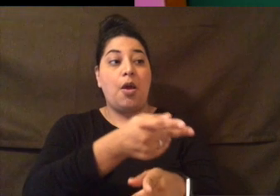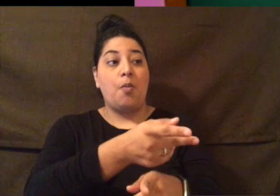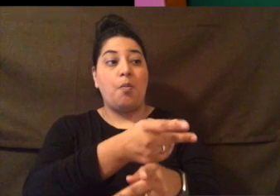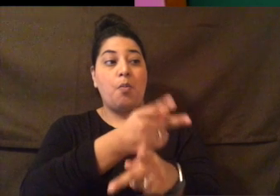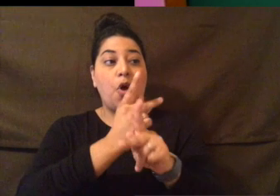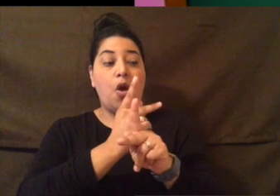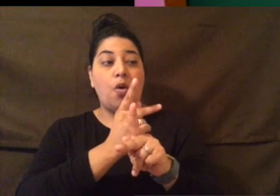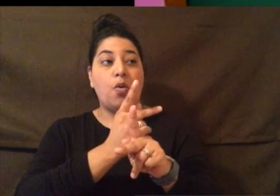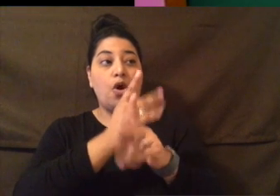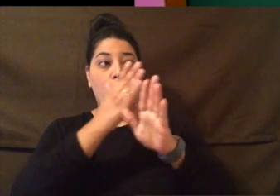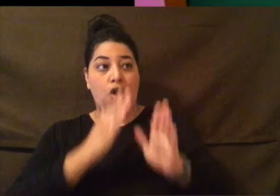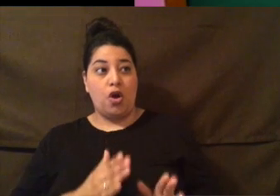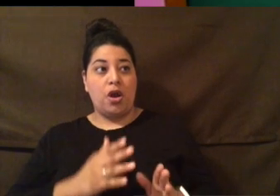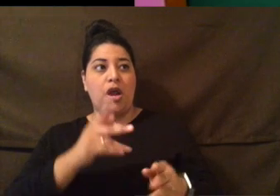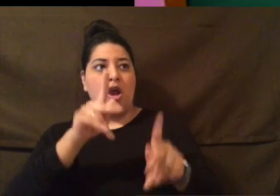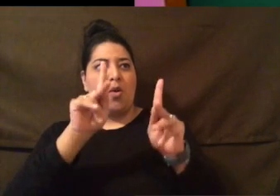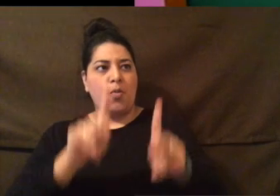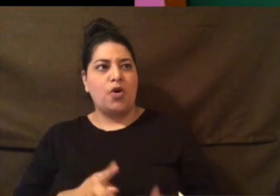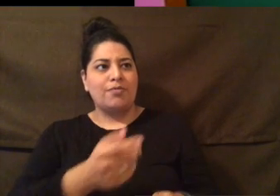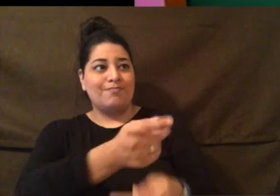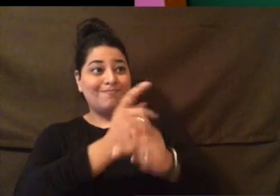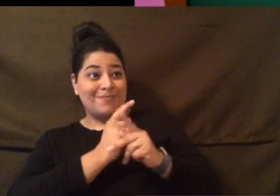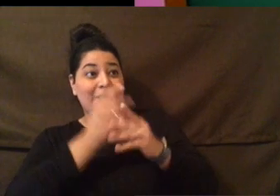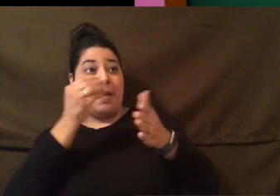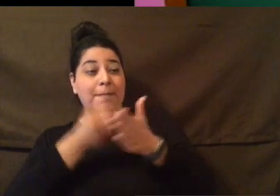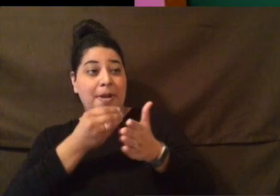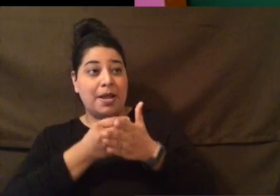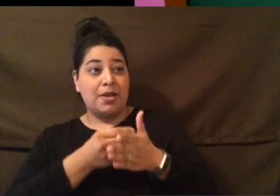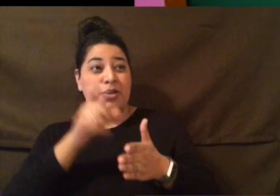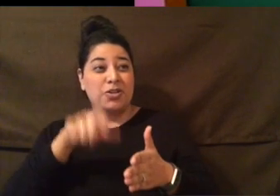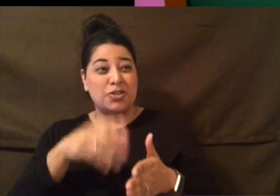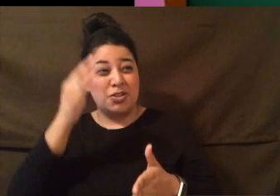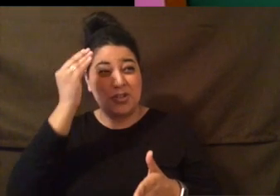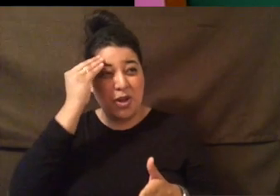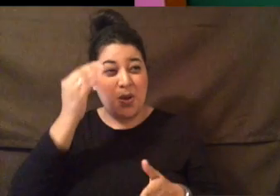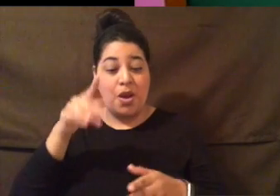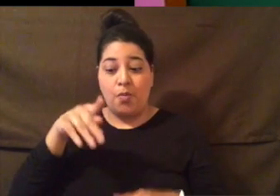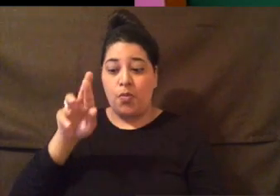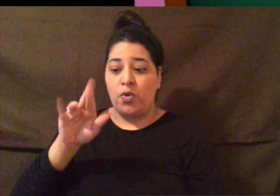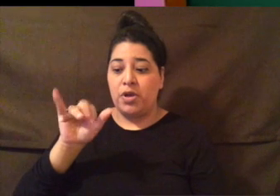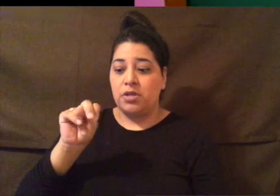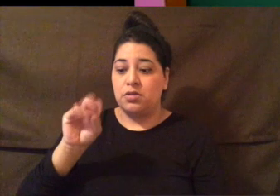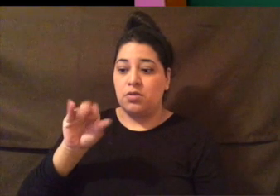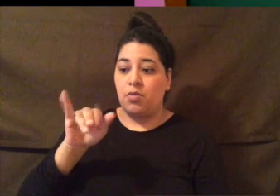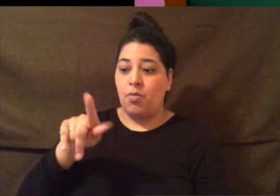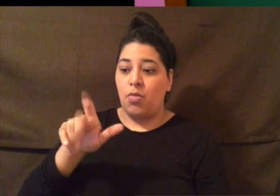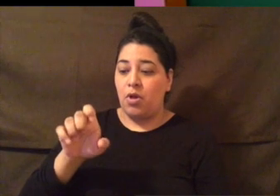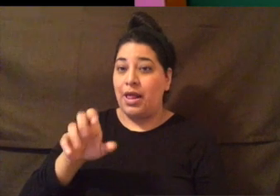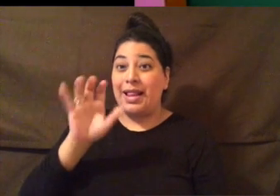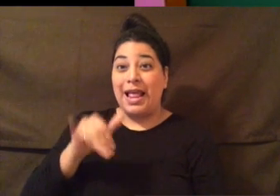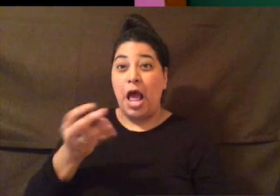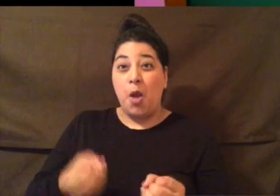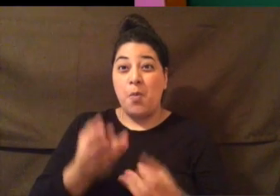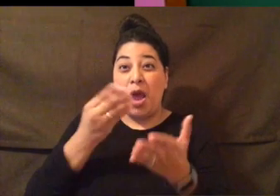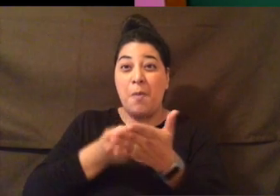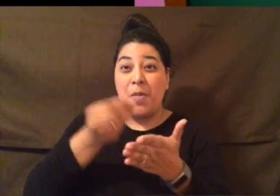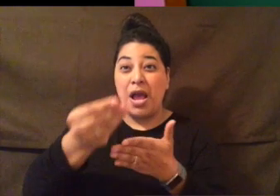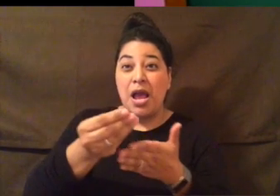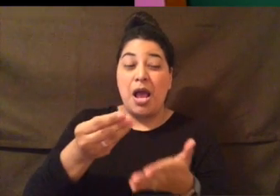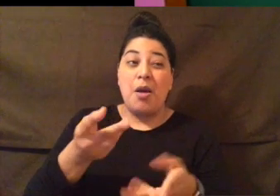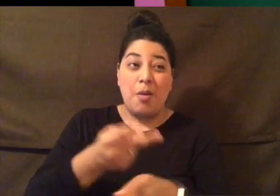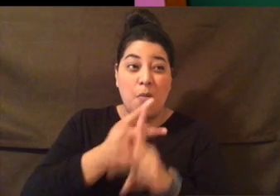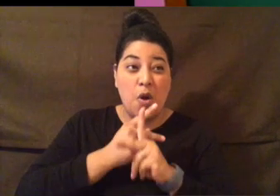the money. When we talk about interest, we should also know what the term principal means. Principal refers to the amount of money